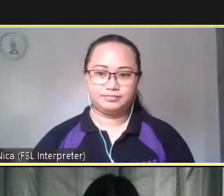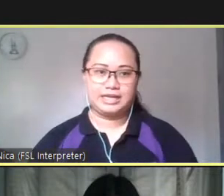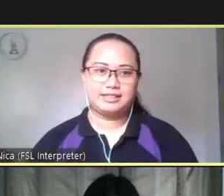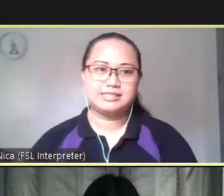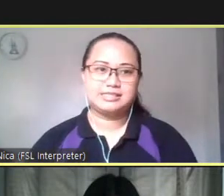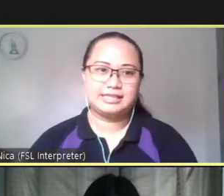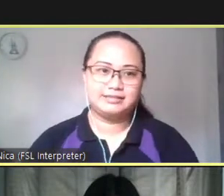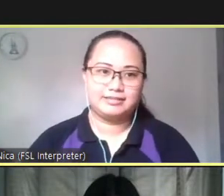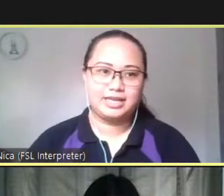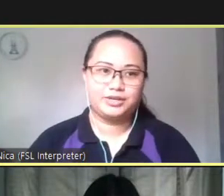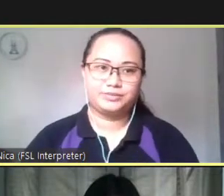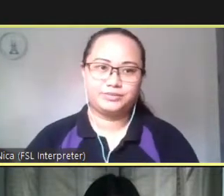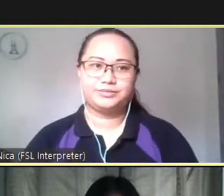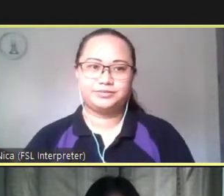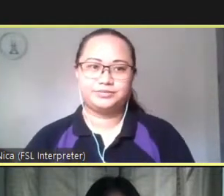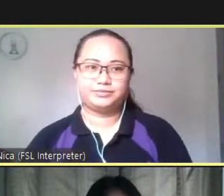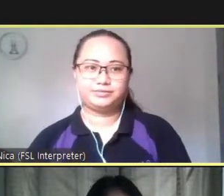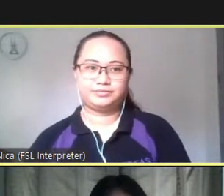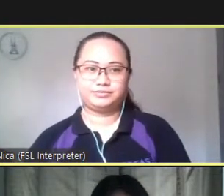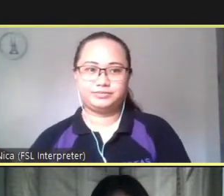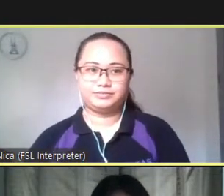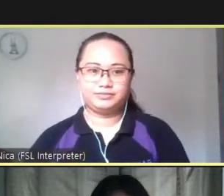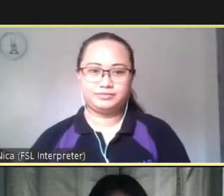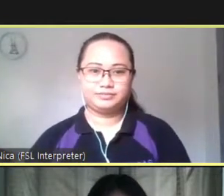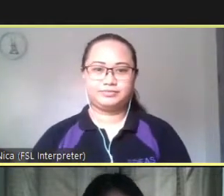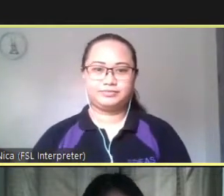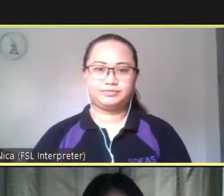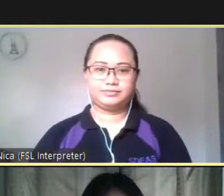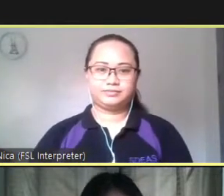Yeah, that's it. Thank you.